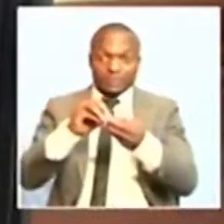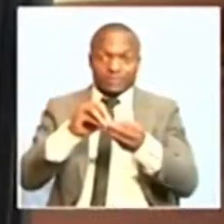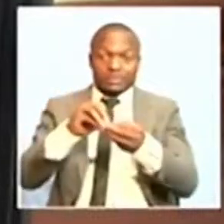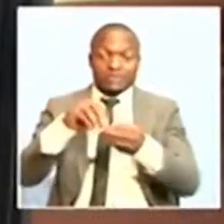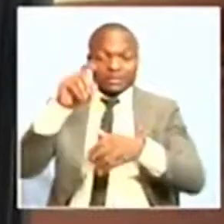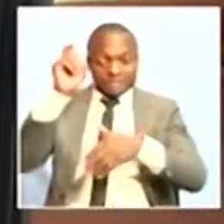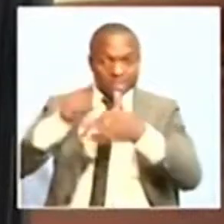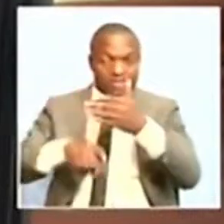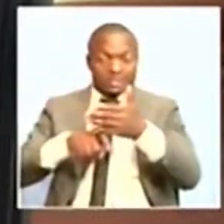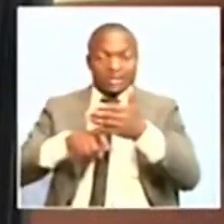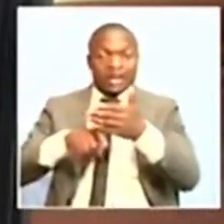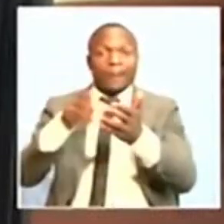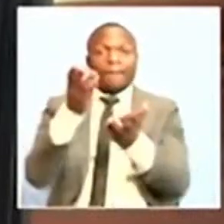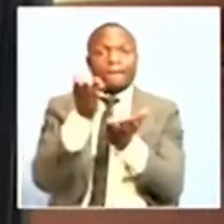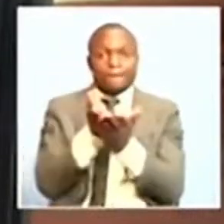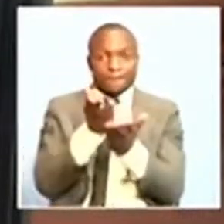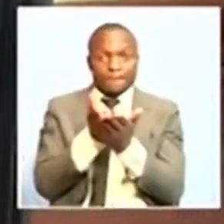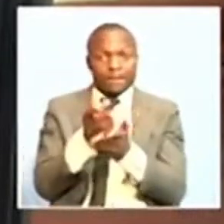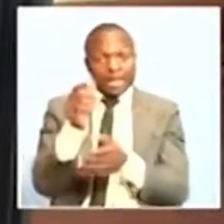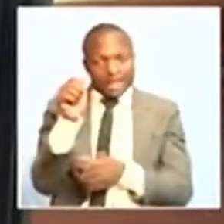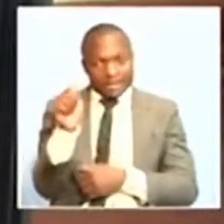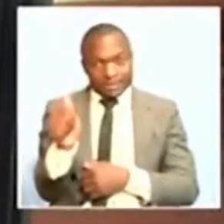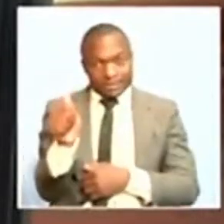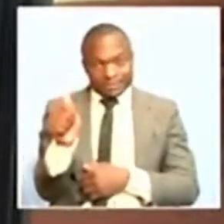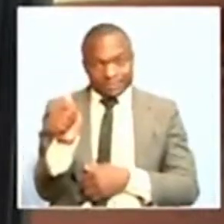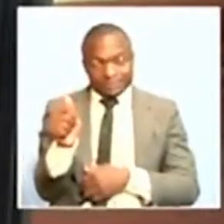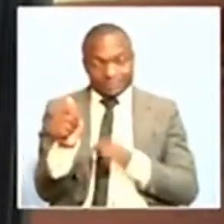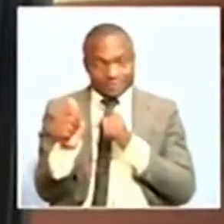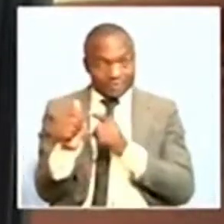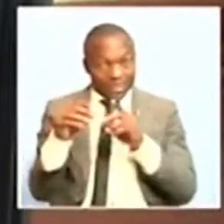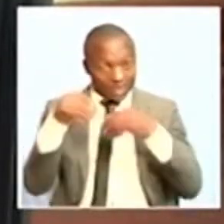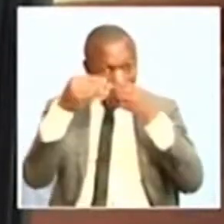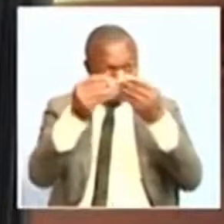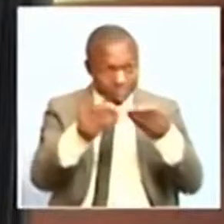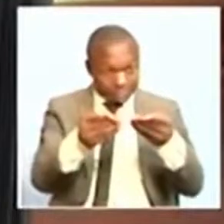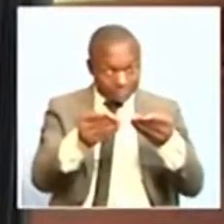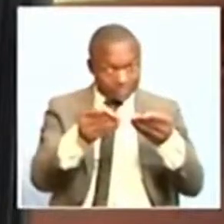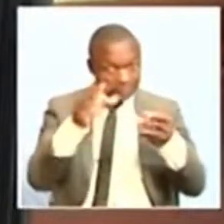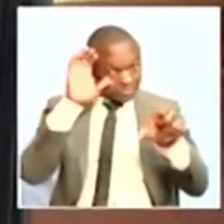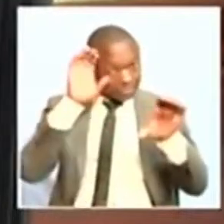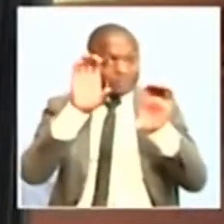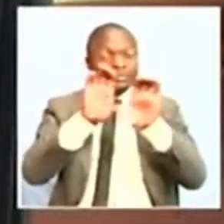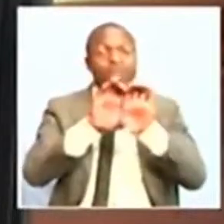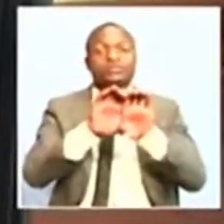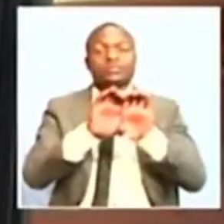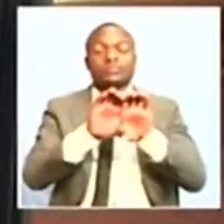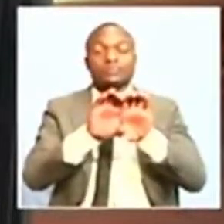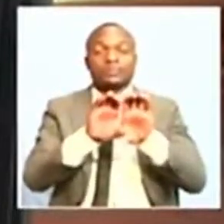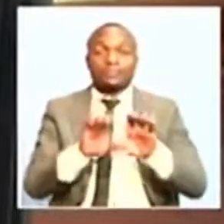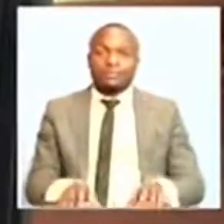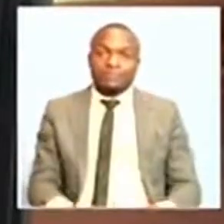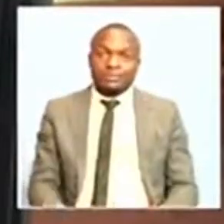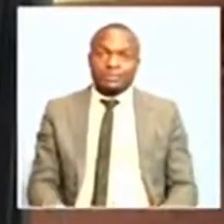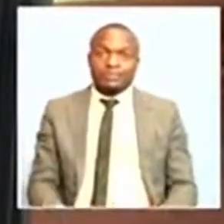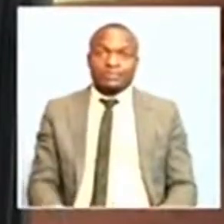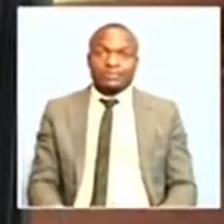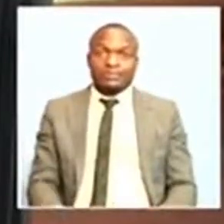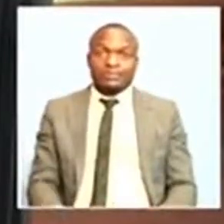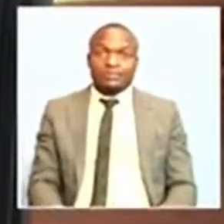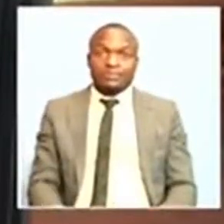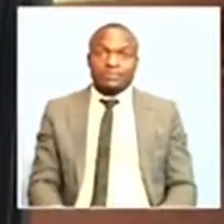connected to A, because in A we are giving conditions to the, in terms